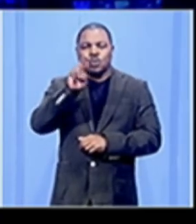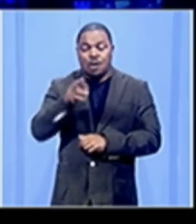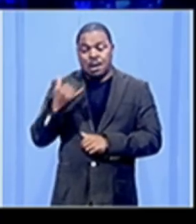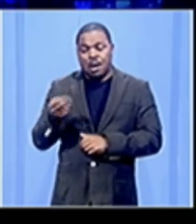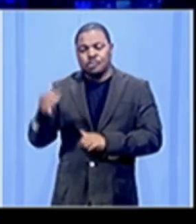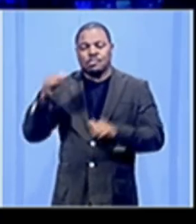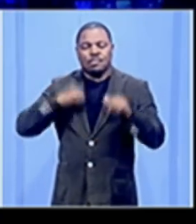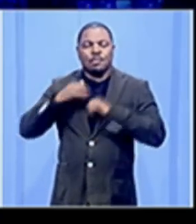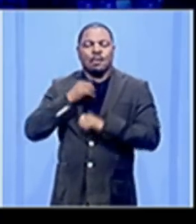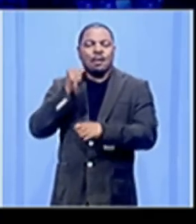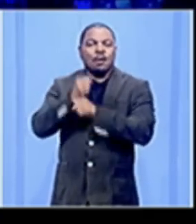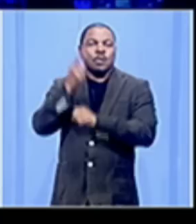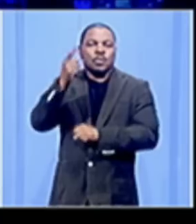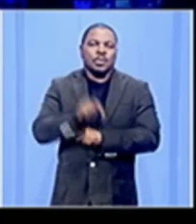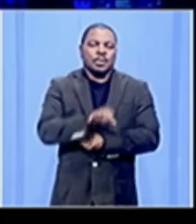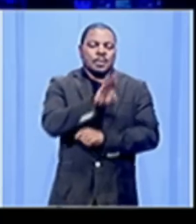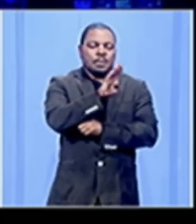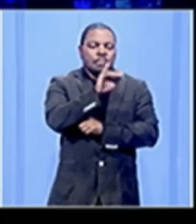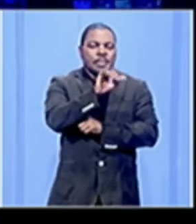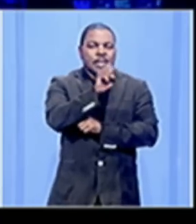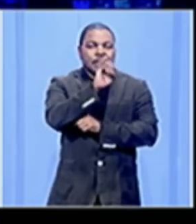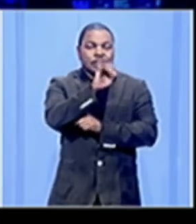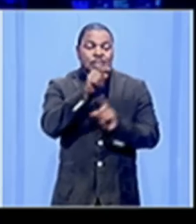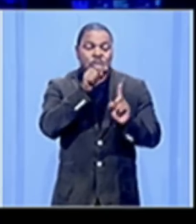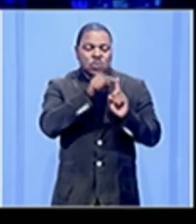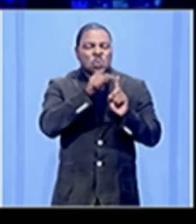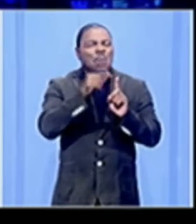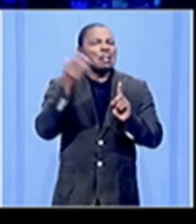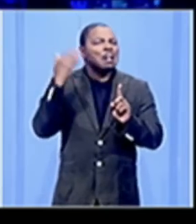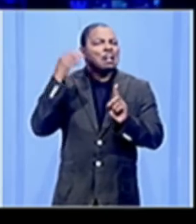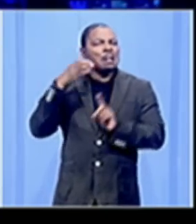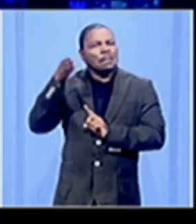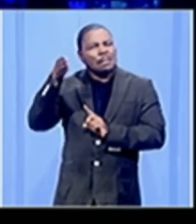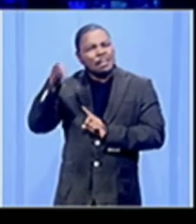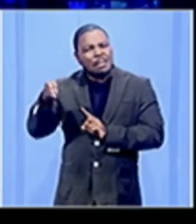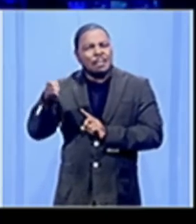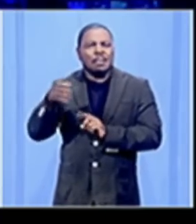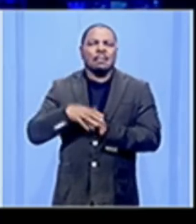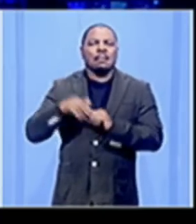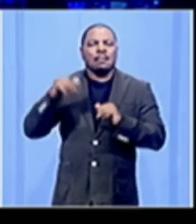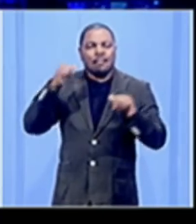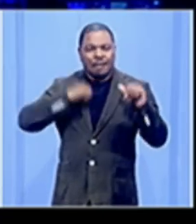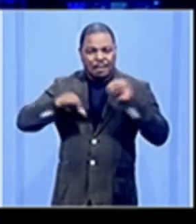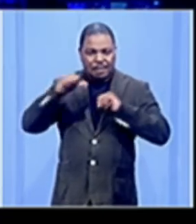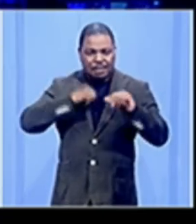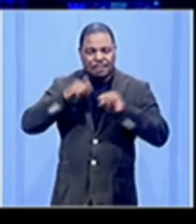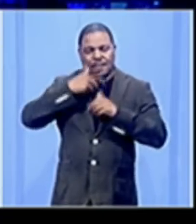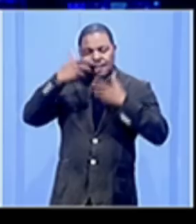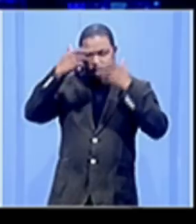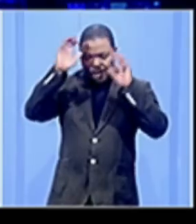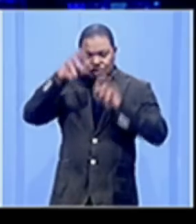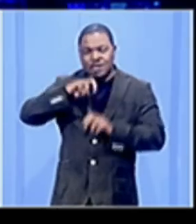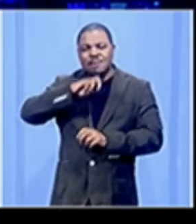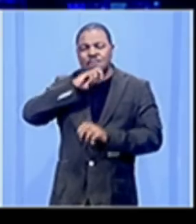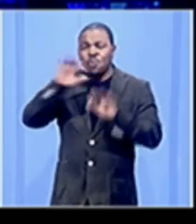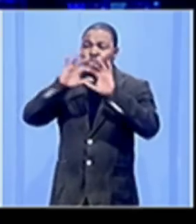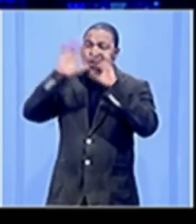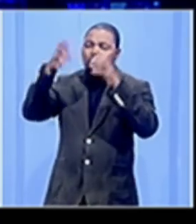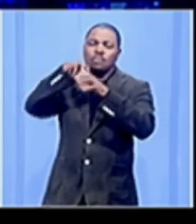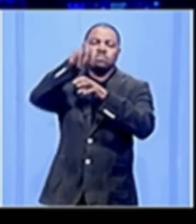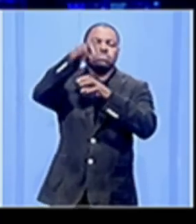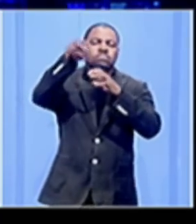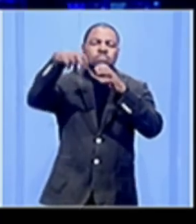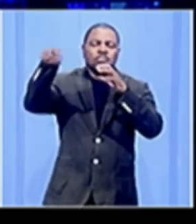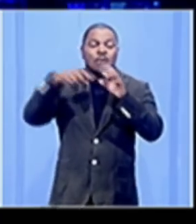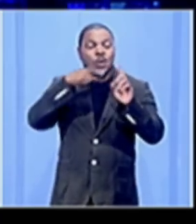jana. BC Bangiwe ka Jobela yo dirileng le The Lion King lefatshe ka bophara o